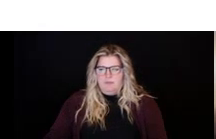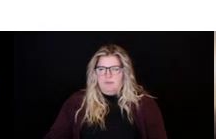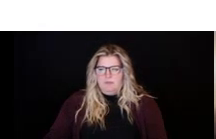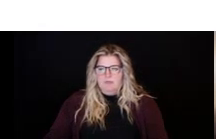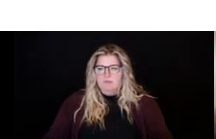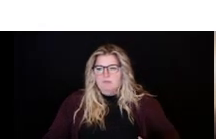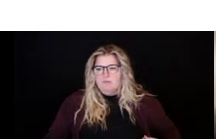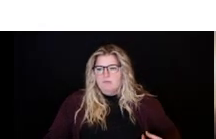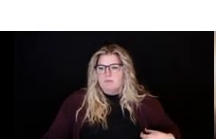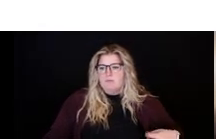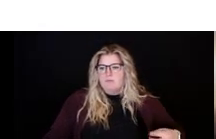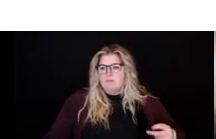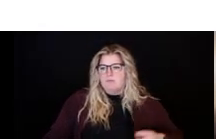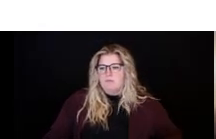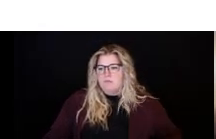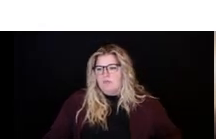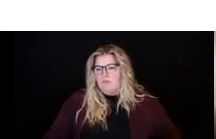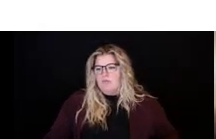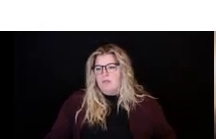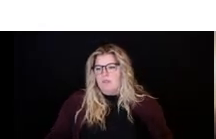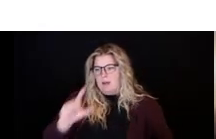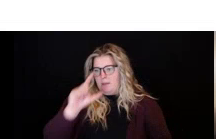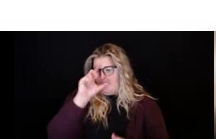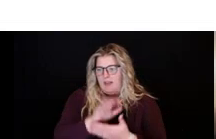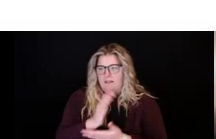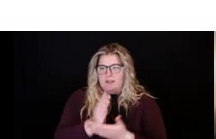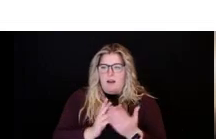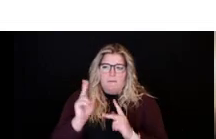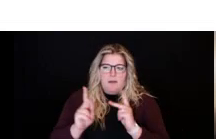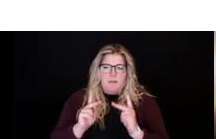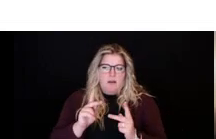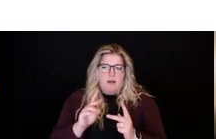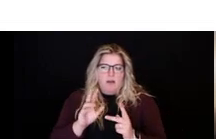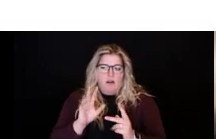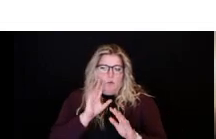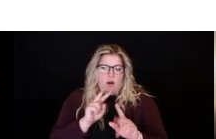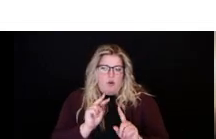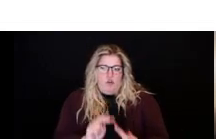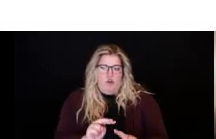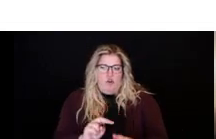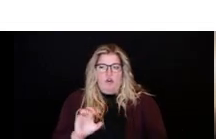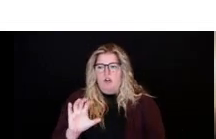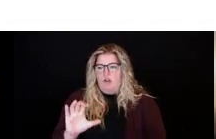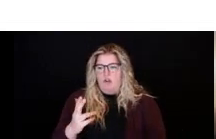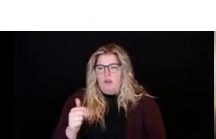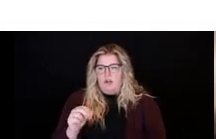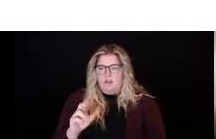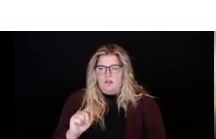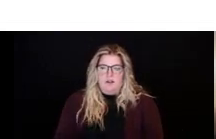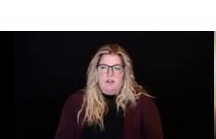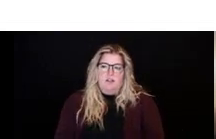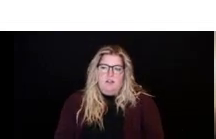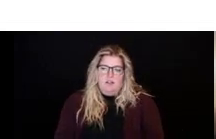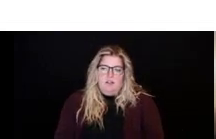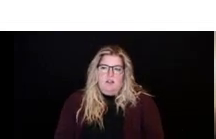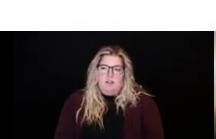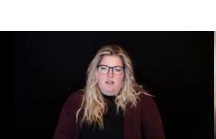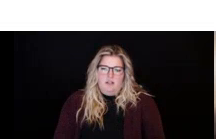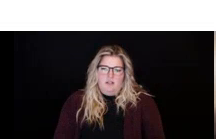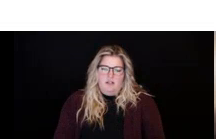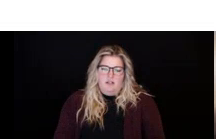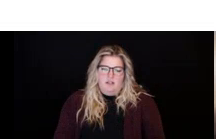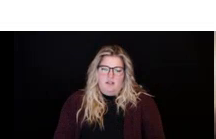I believe we have some folks on the line monitoring the chat. we can take a look